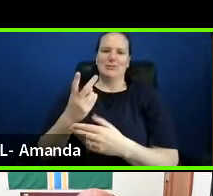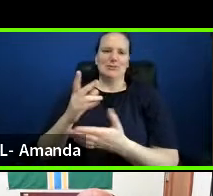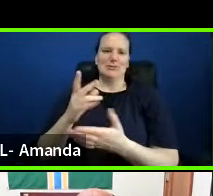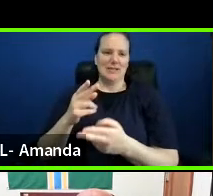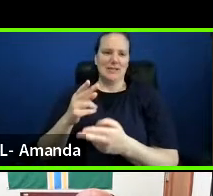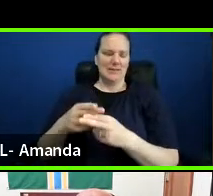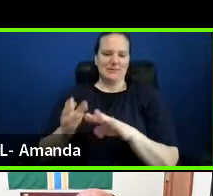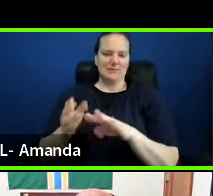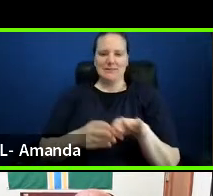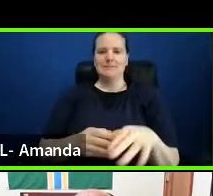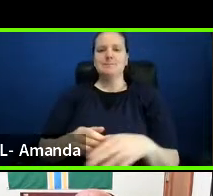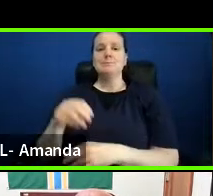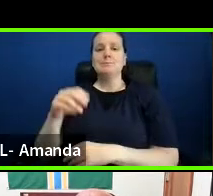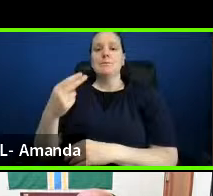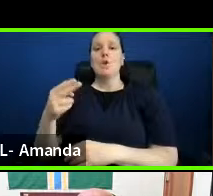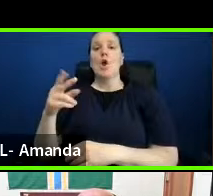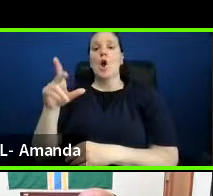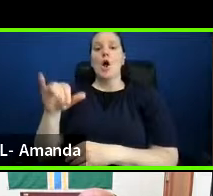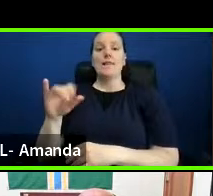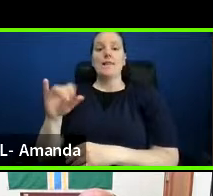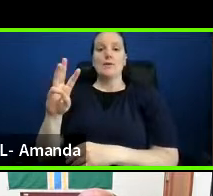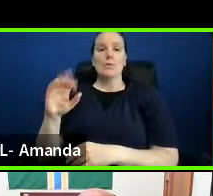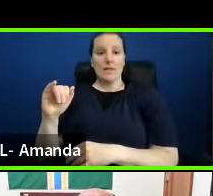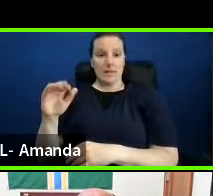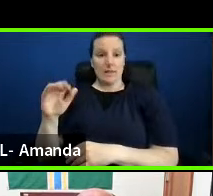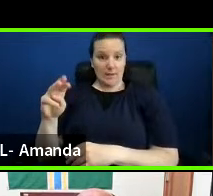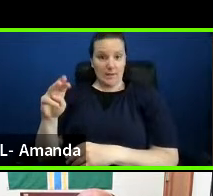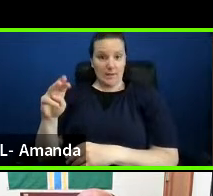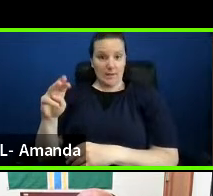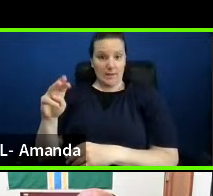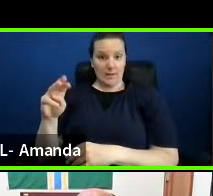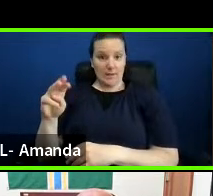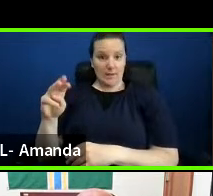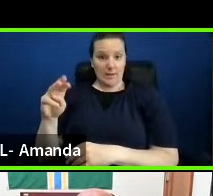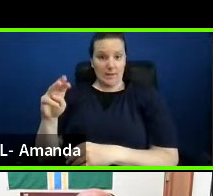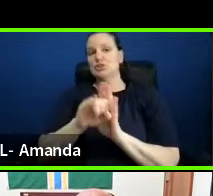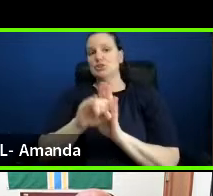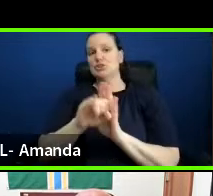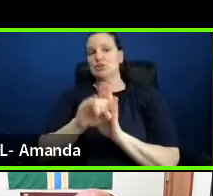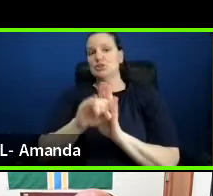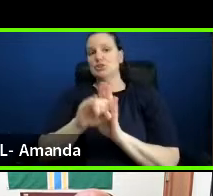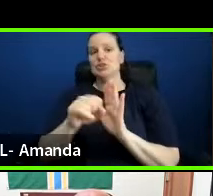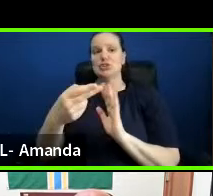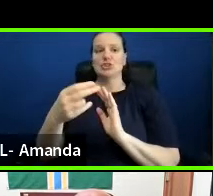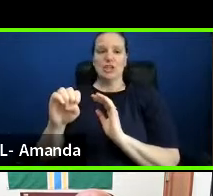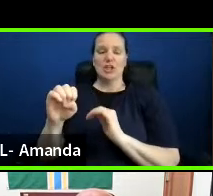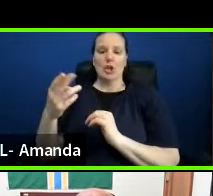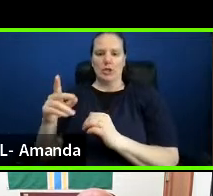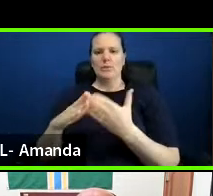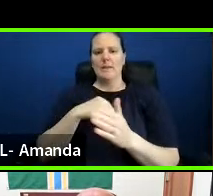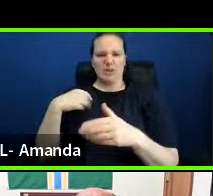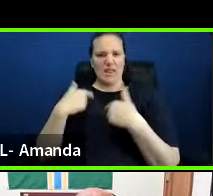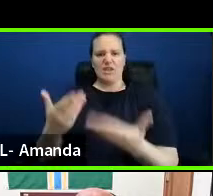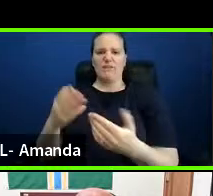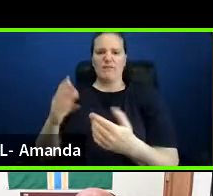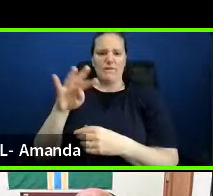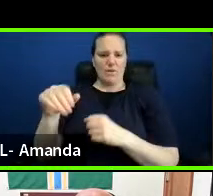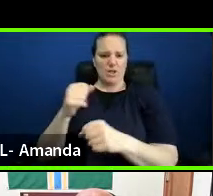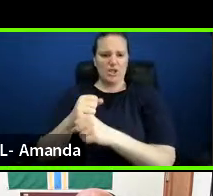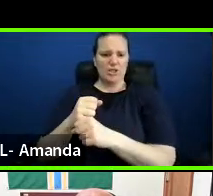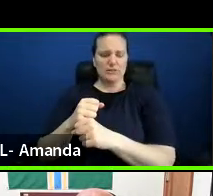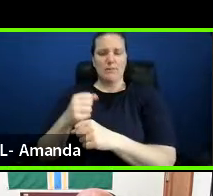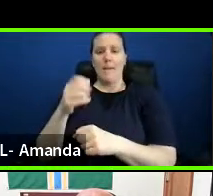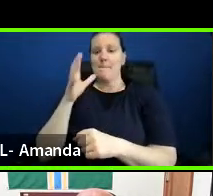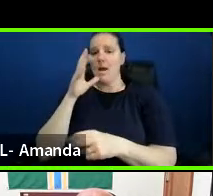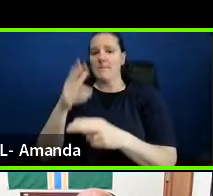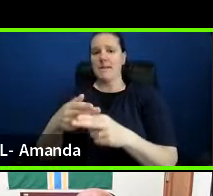Holly Williams, she, her, I'm a community member from Arnada, lived here 44 years. My mom named me Holly because